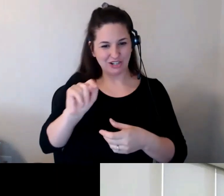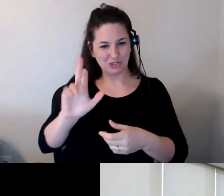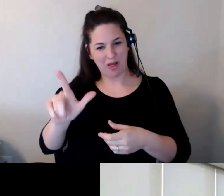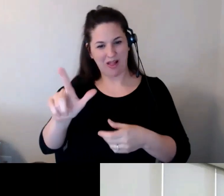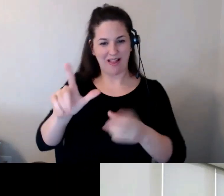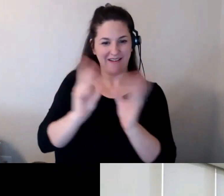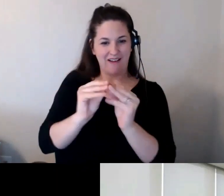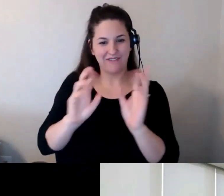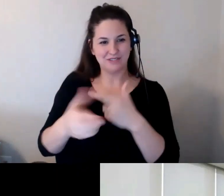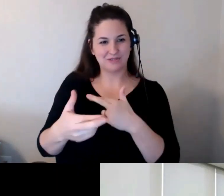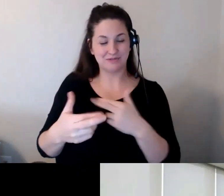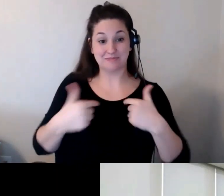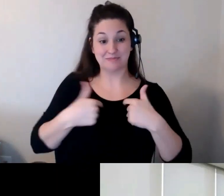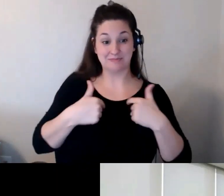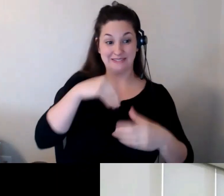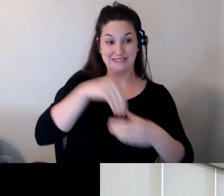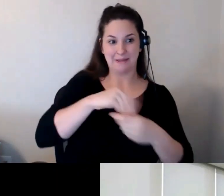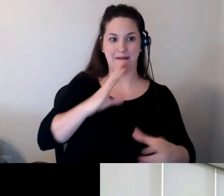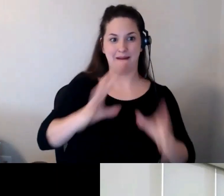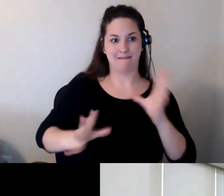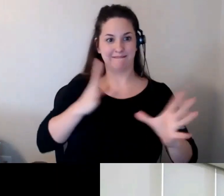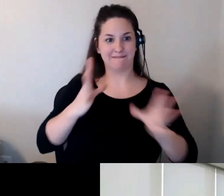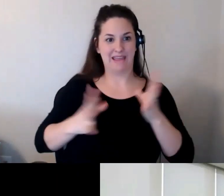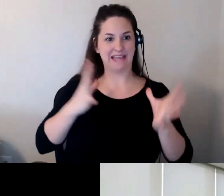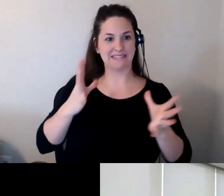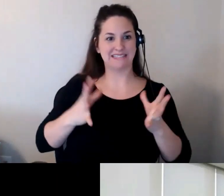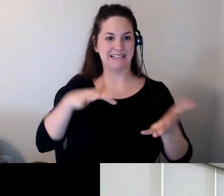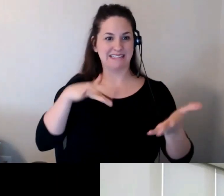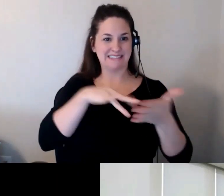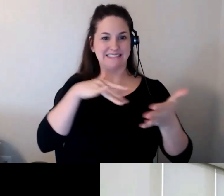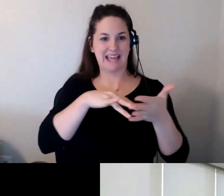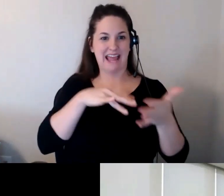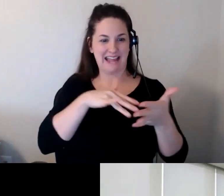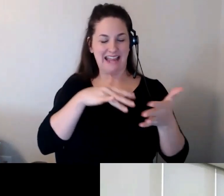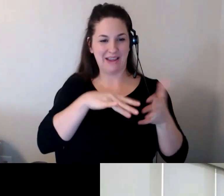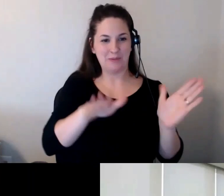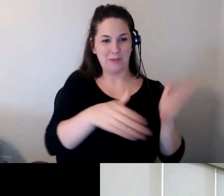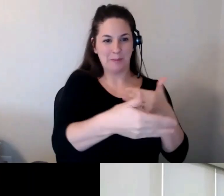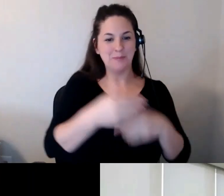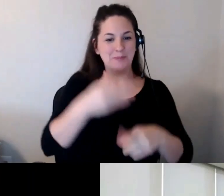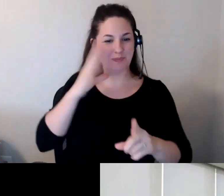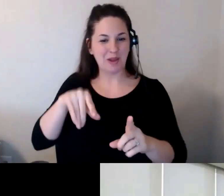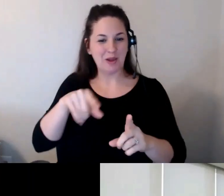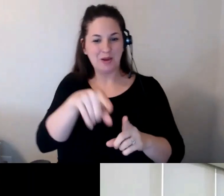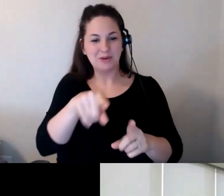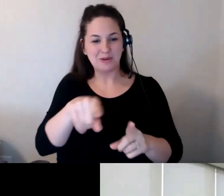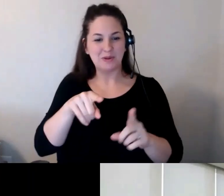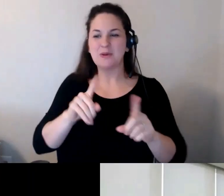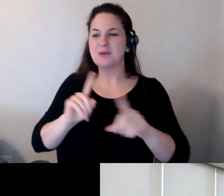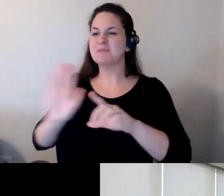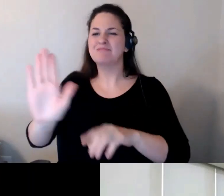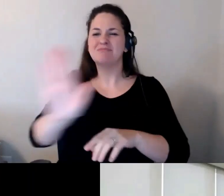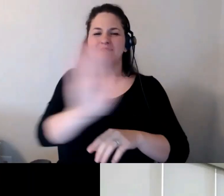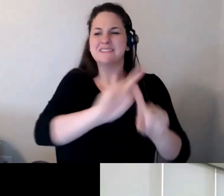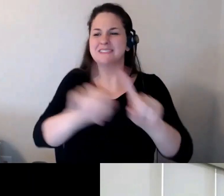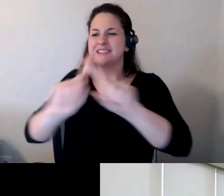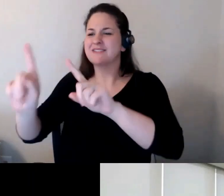my spruced up study, and I know that you're in many places and spaces, and wherever you